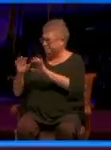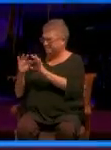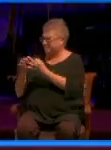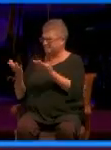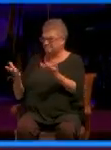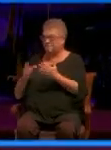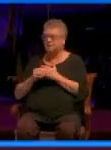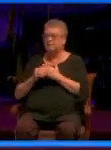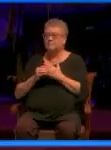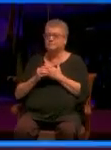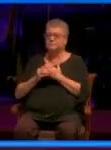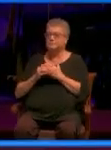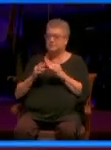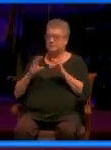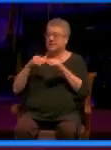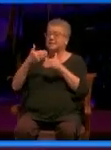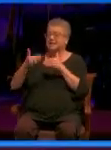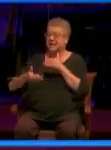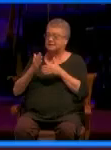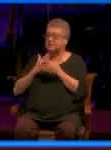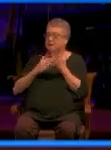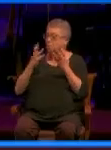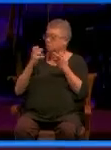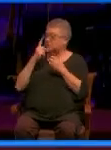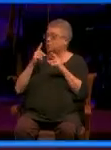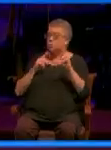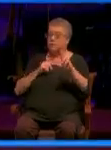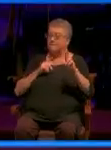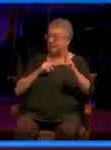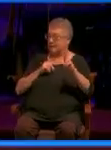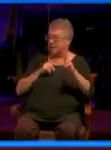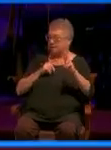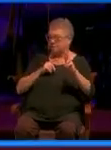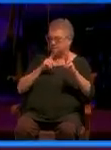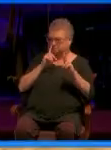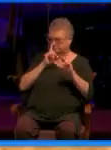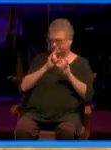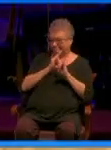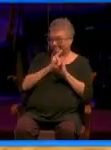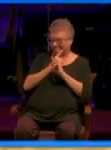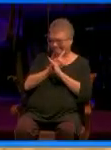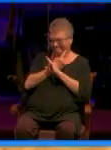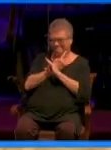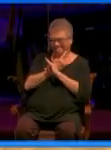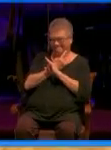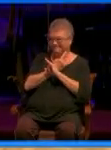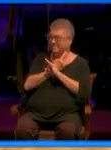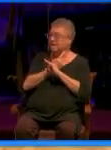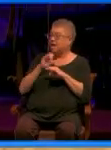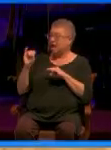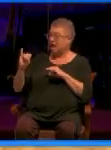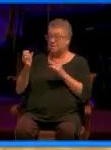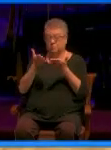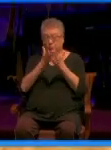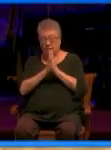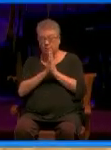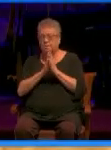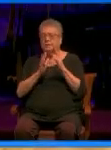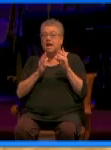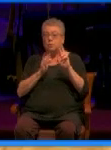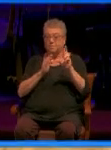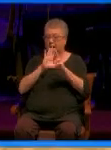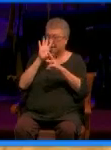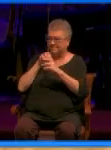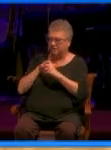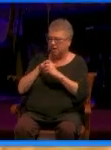you a second part of the text, and that's simply this. I want you to see Rebekah's ruse. Not only does Isaac make a request, but Rebekah now gets involved.